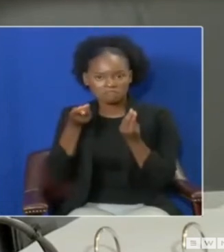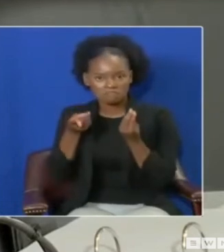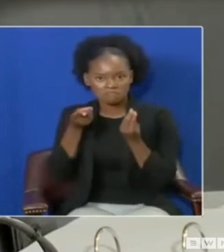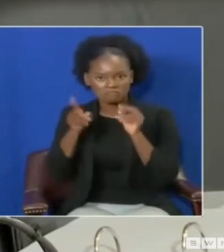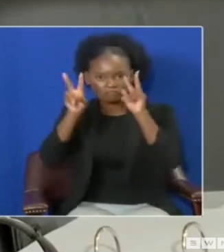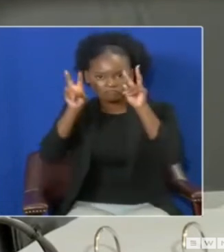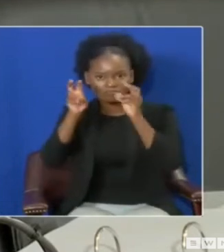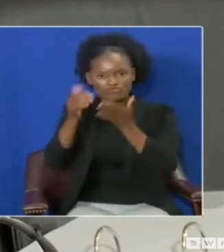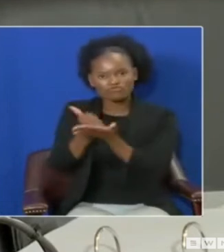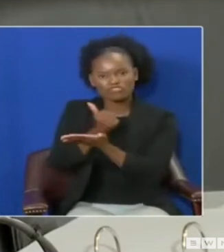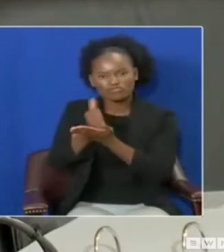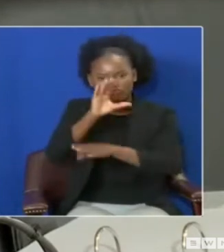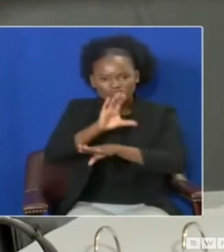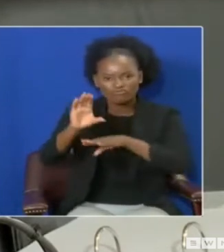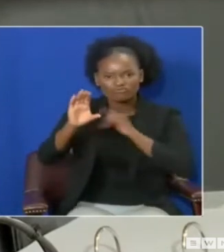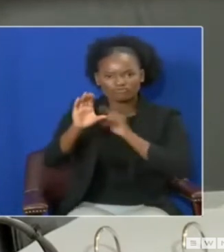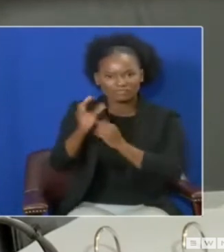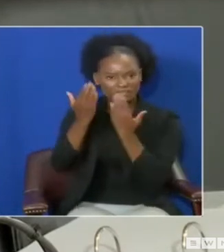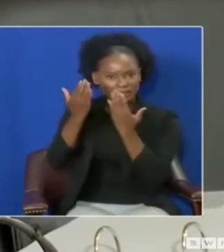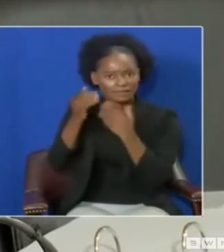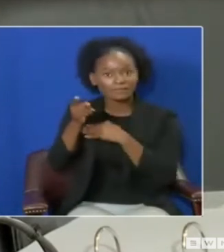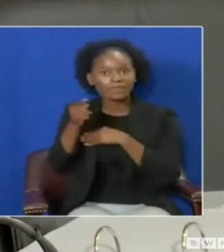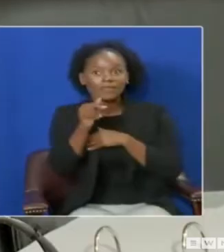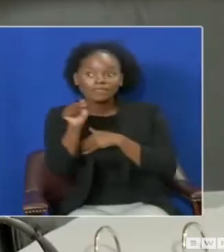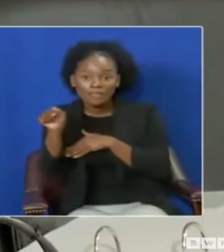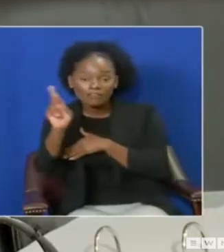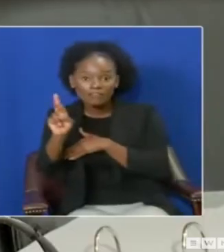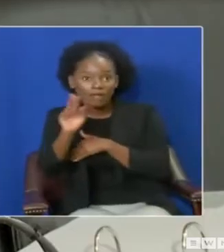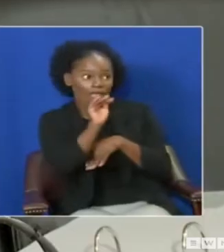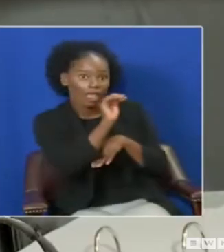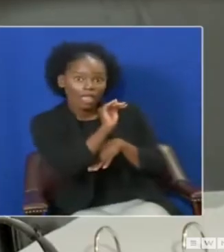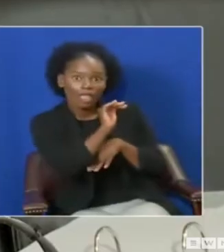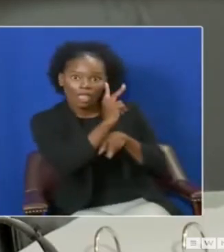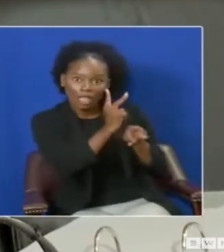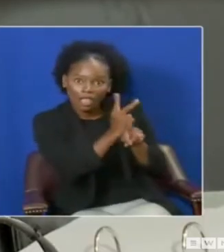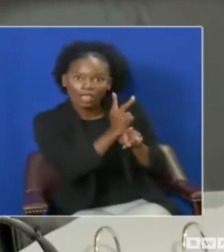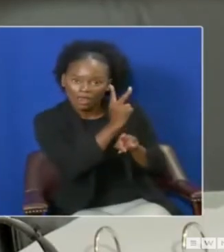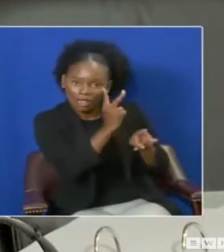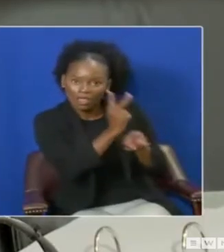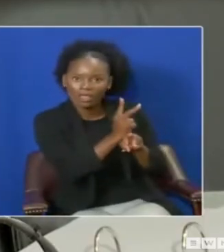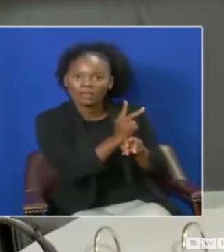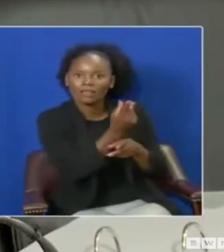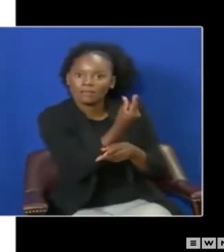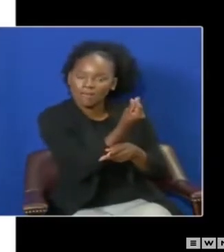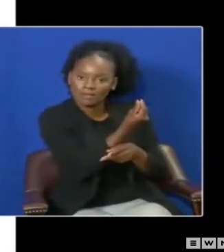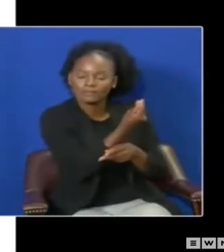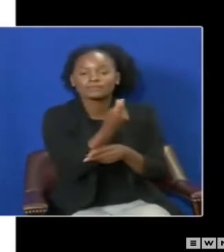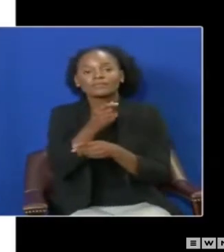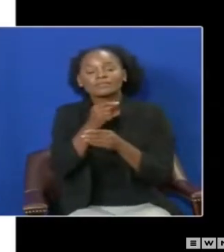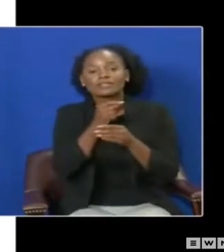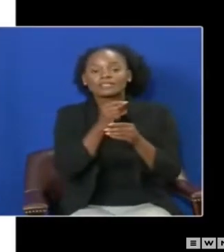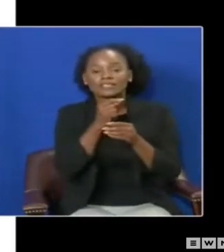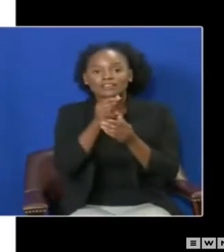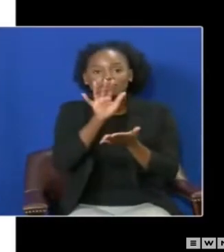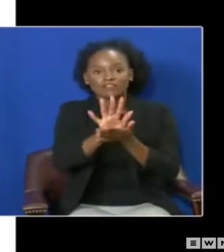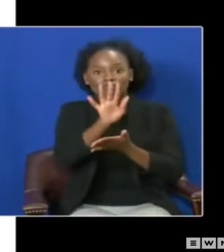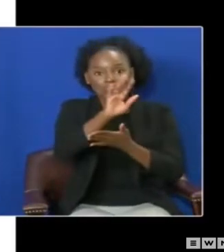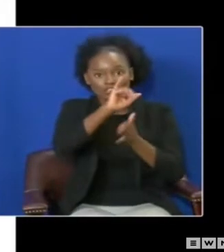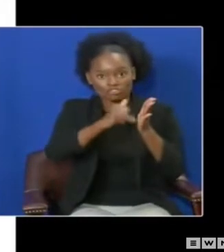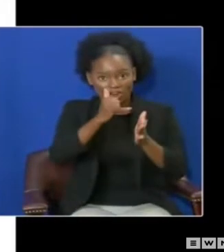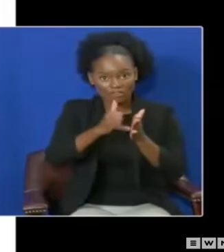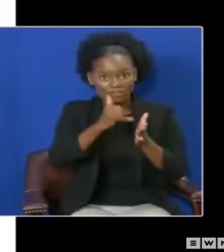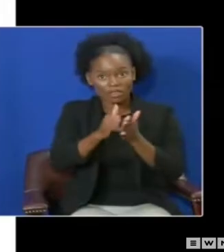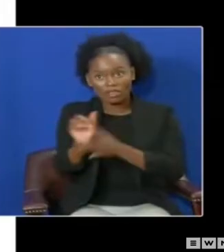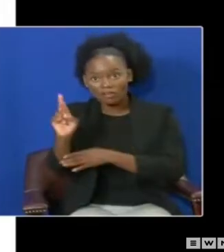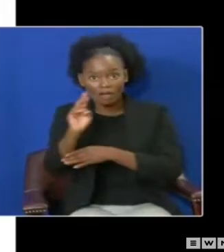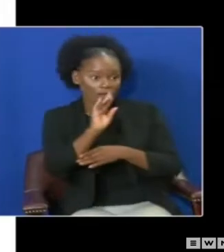tuition fees, a request for further money, and then on 15 January, Mr. Rafadi requests petrol, and